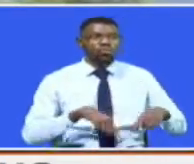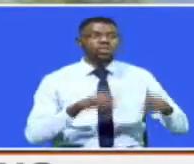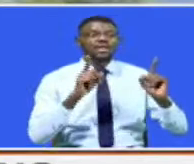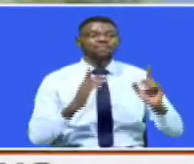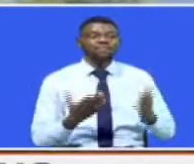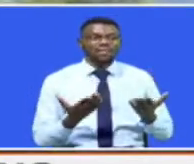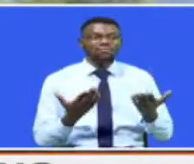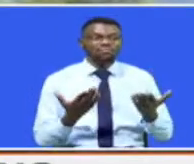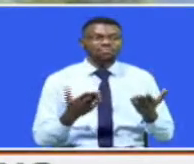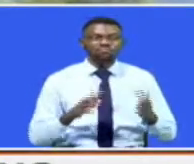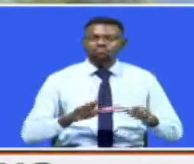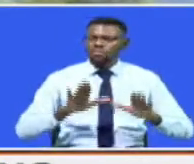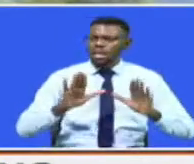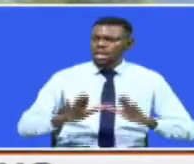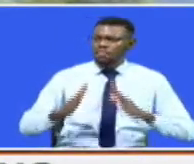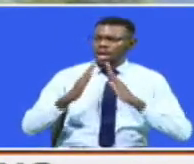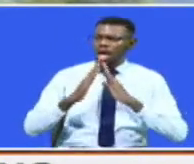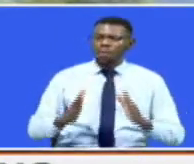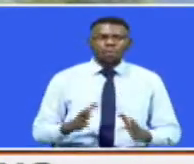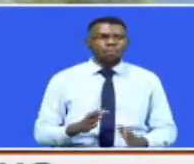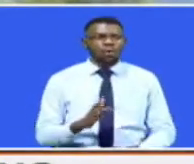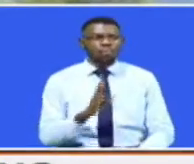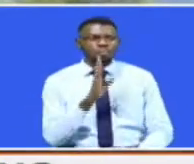nyumba ambayo umekopa viti,